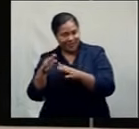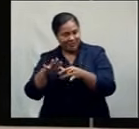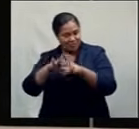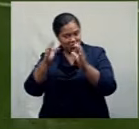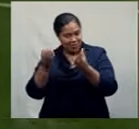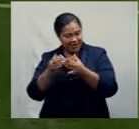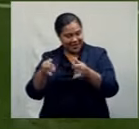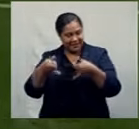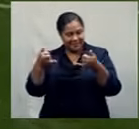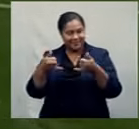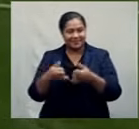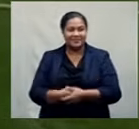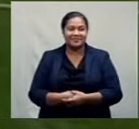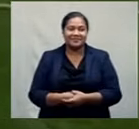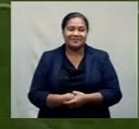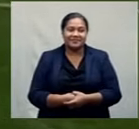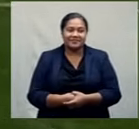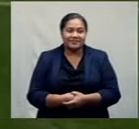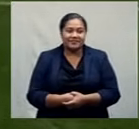reports.